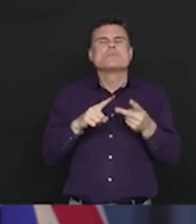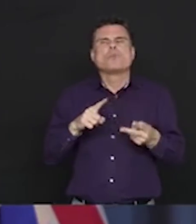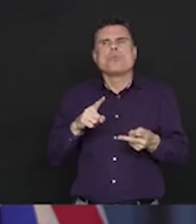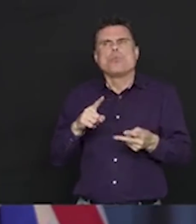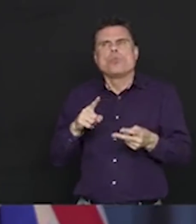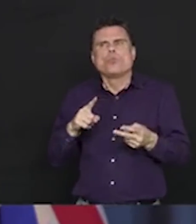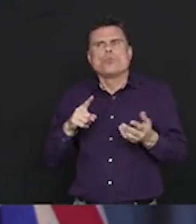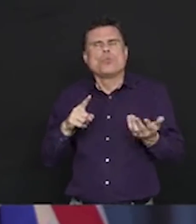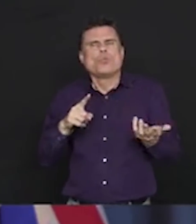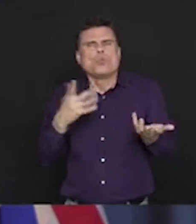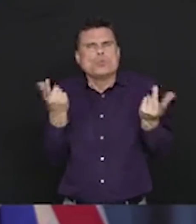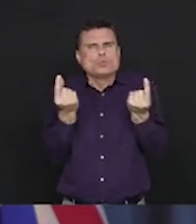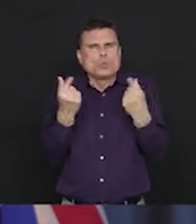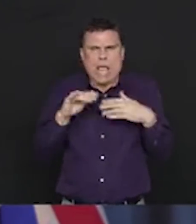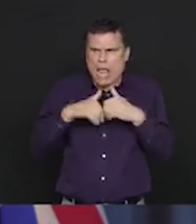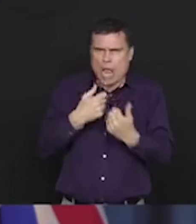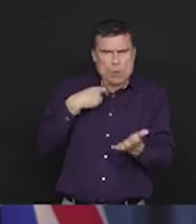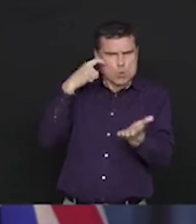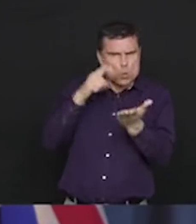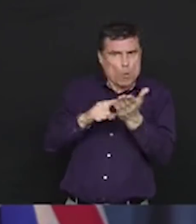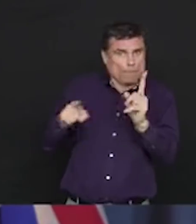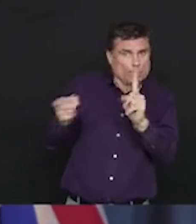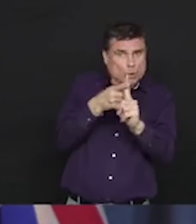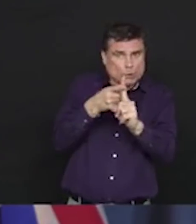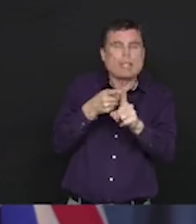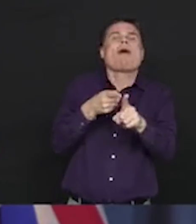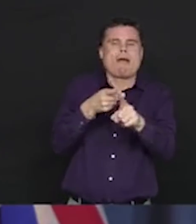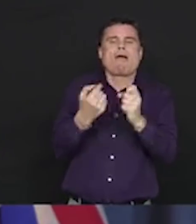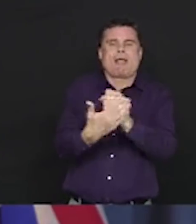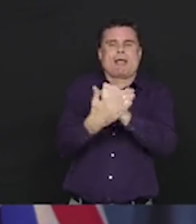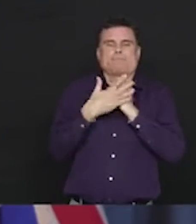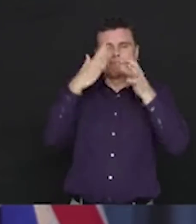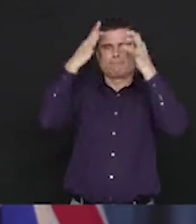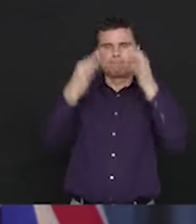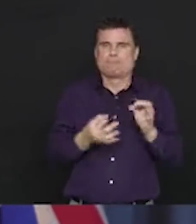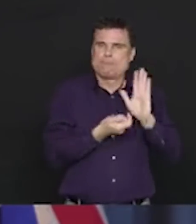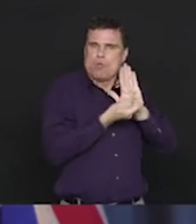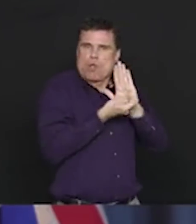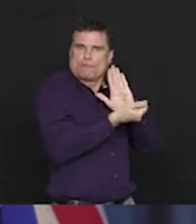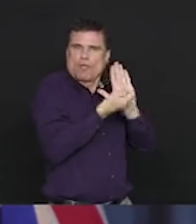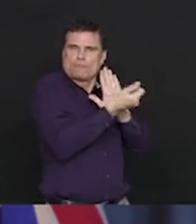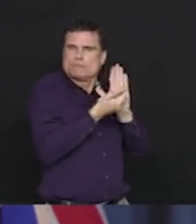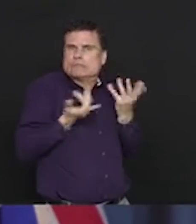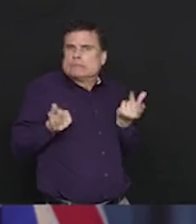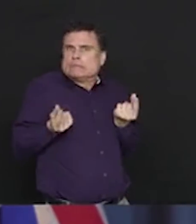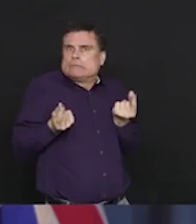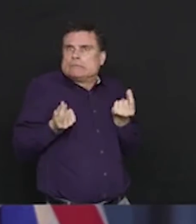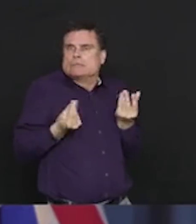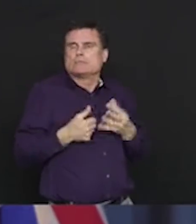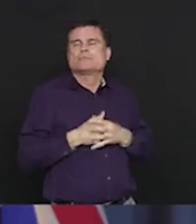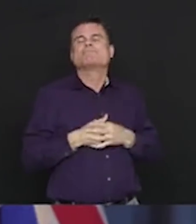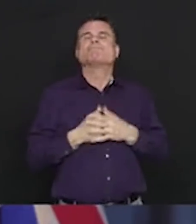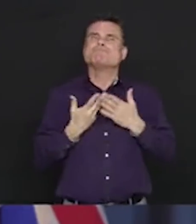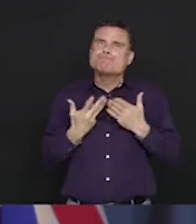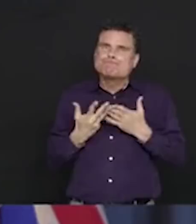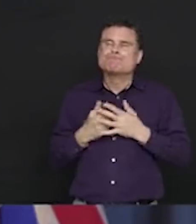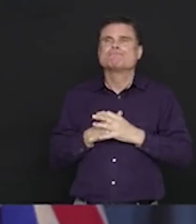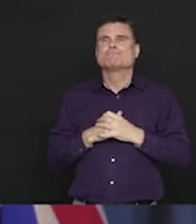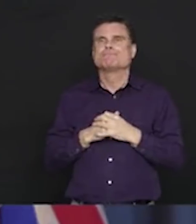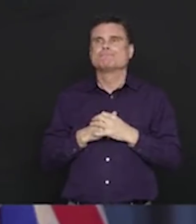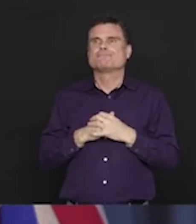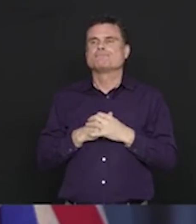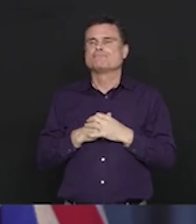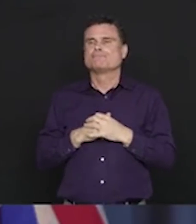this before, we are going to be in some form of having to monitor and prevent transmission of